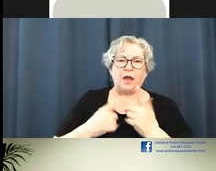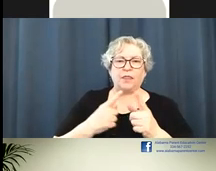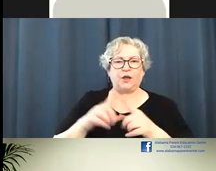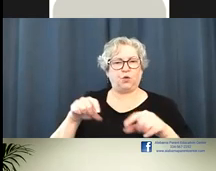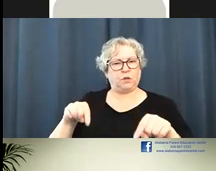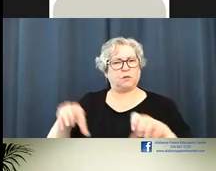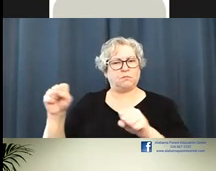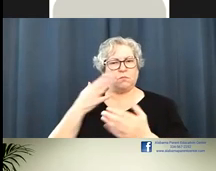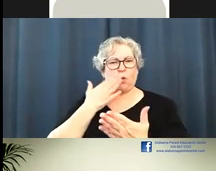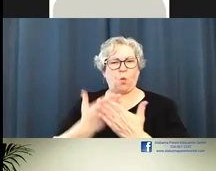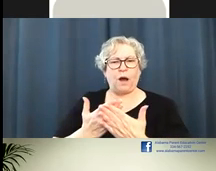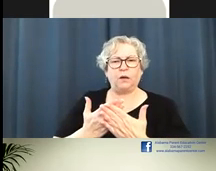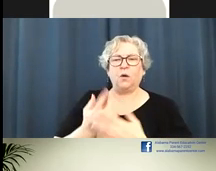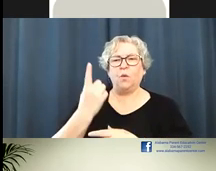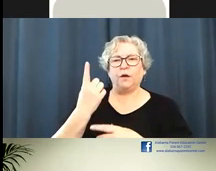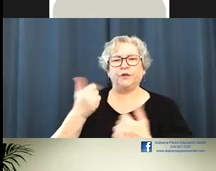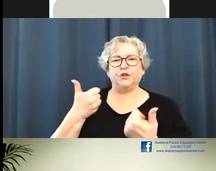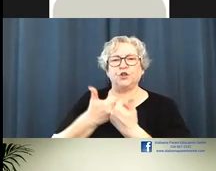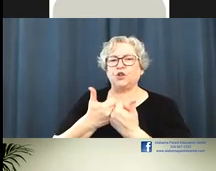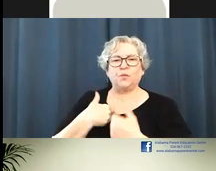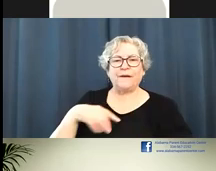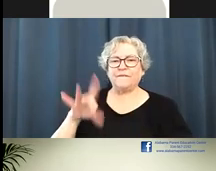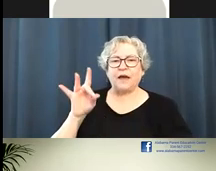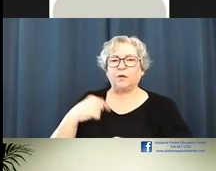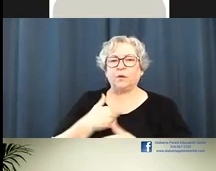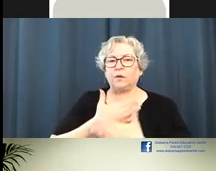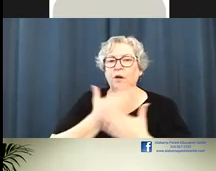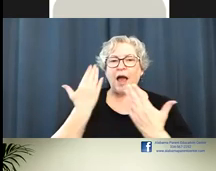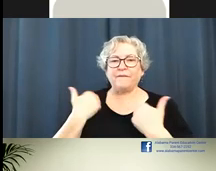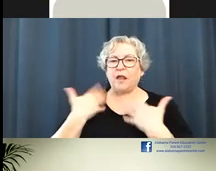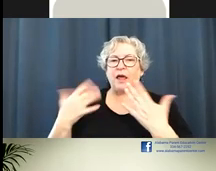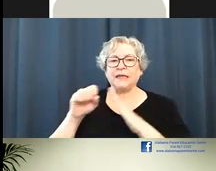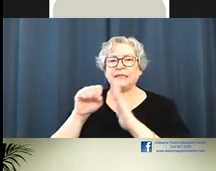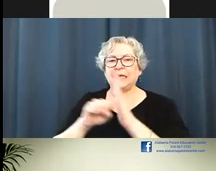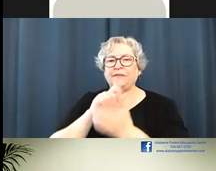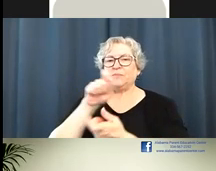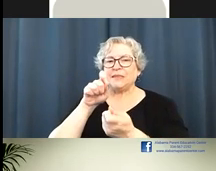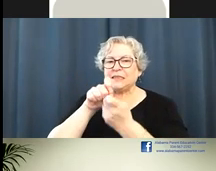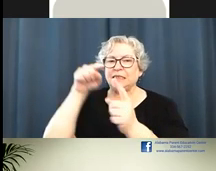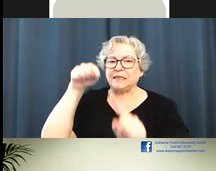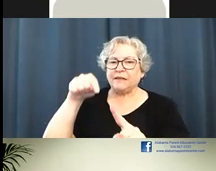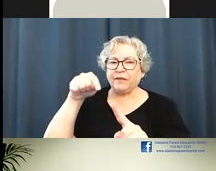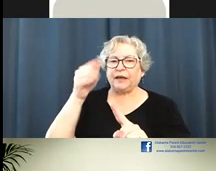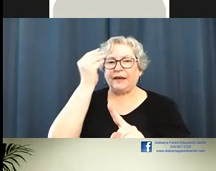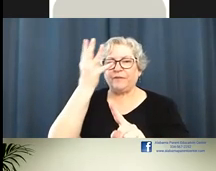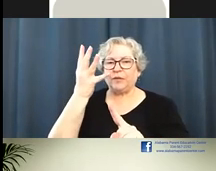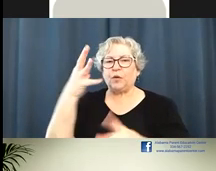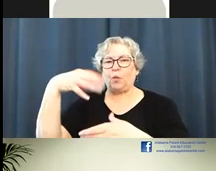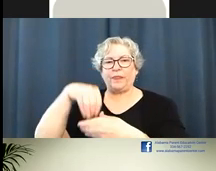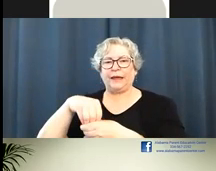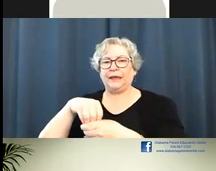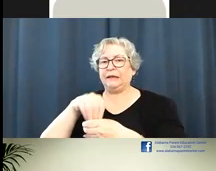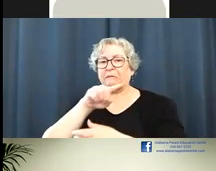well, one of the challenges we found is that we didn't have a lot of state-specific information available within any of